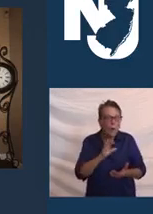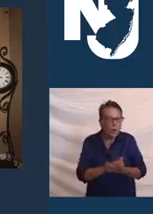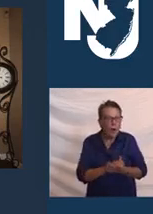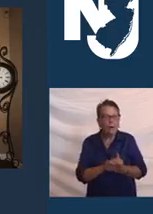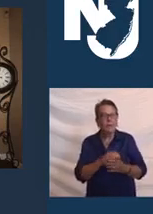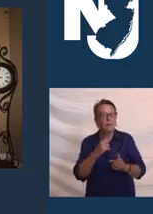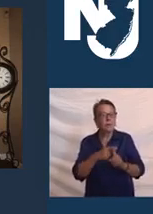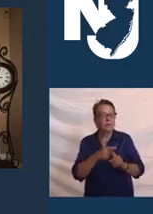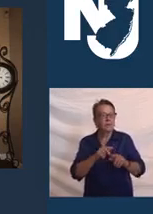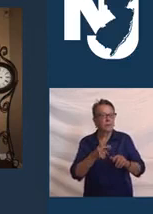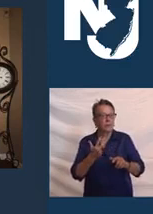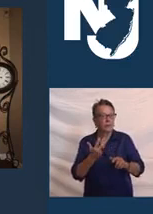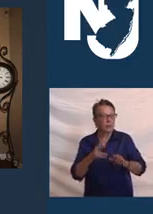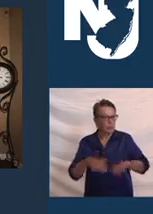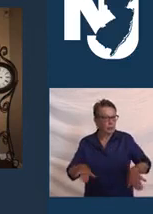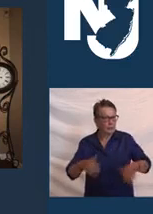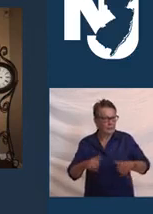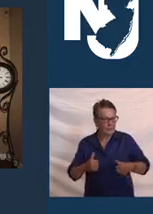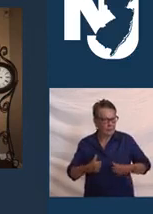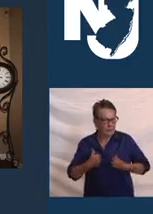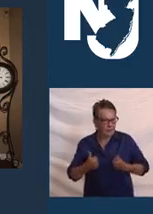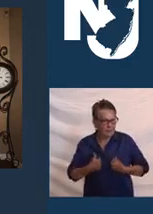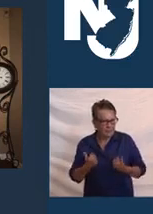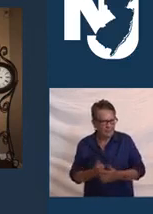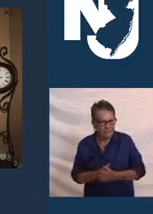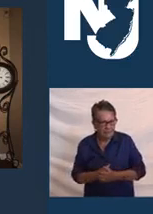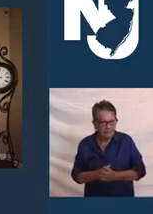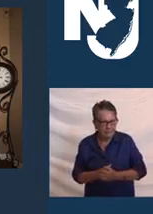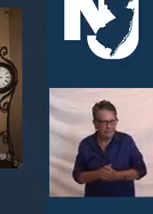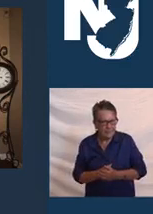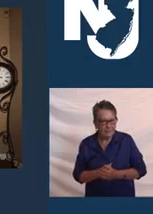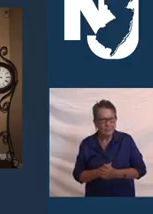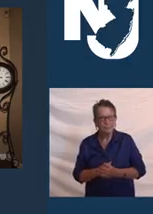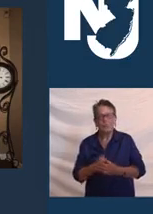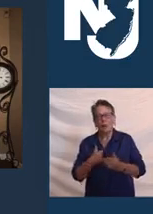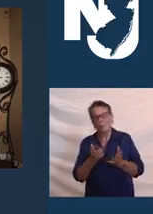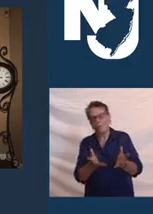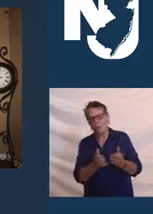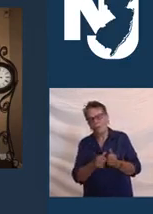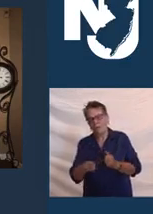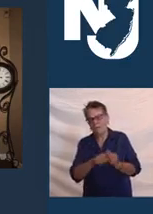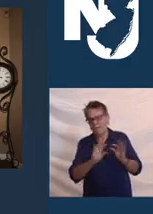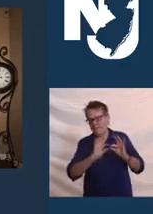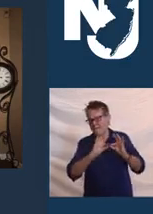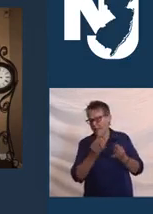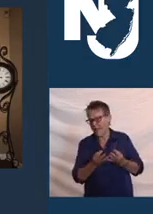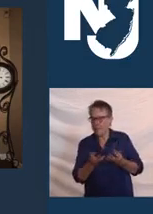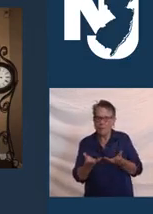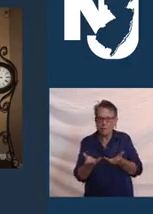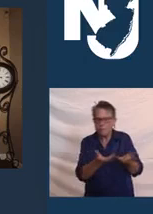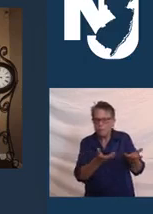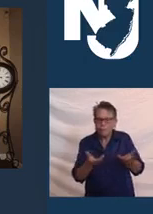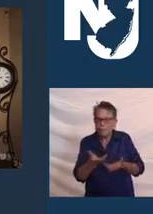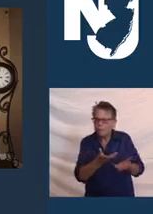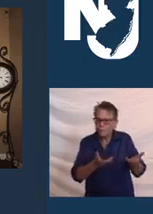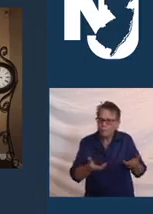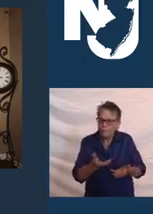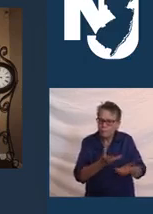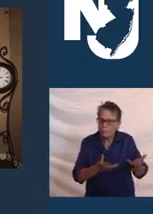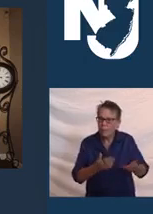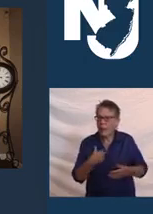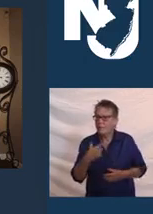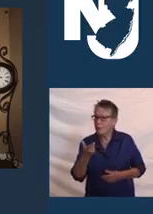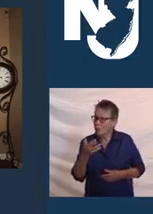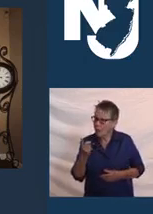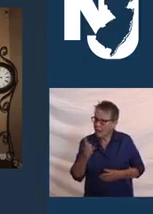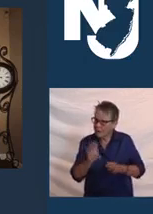Lauren, Eric. I had the great honor of speaking with Michael and Lauren and their spouses, his grandchildren, Isabella, Brady, August, and Gemma,